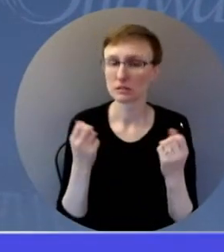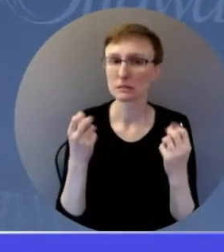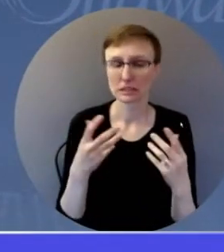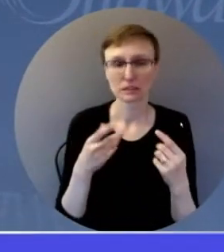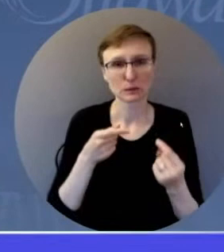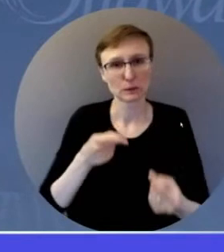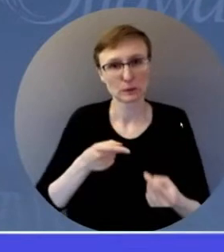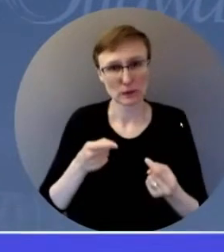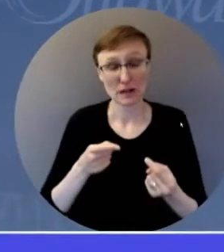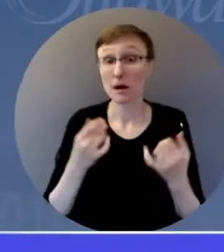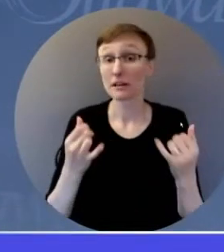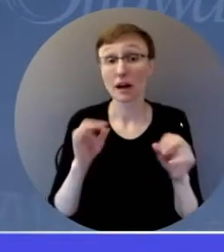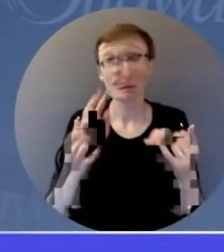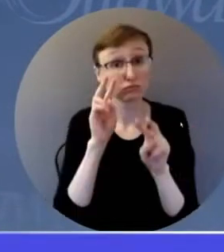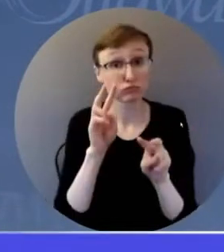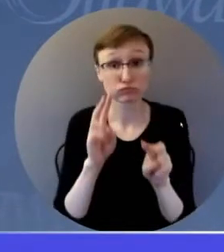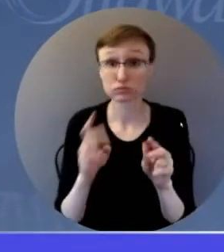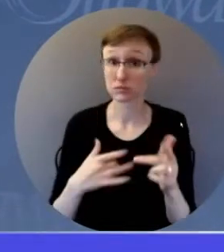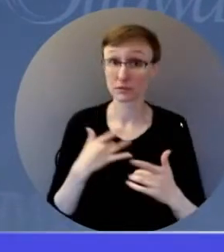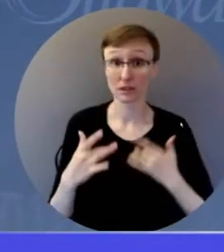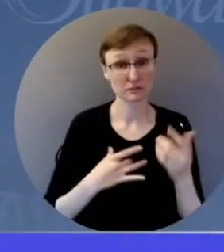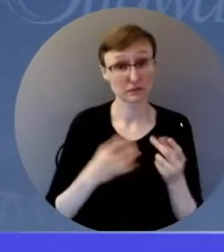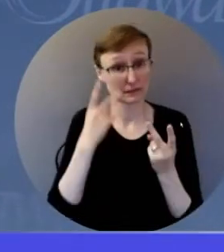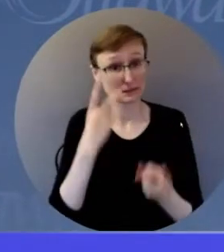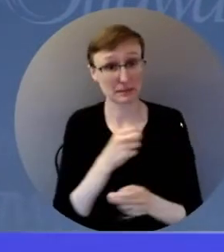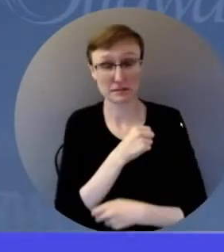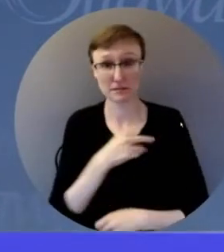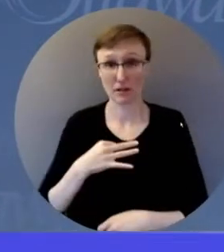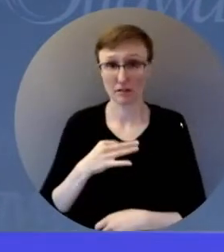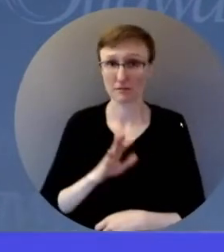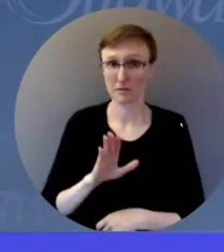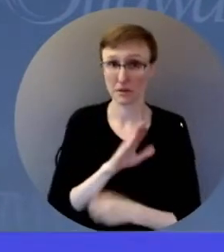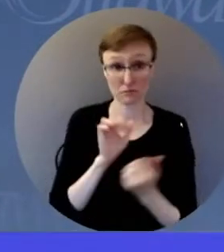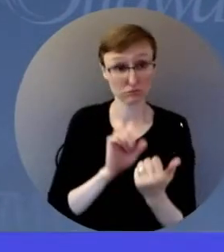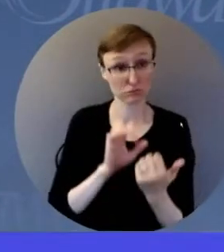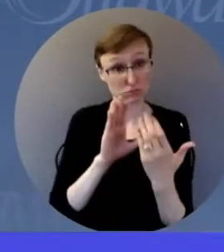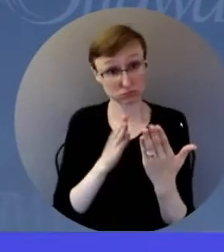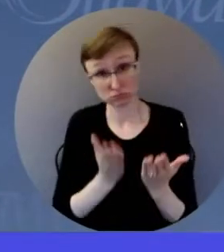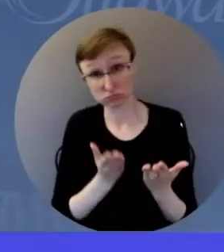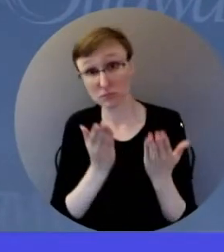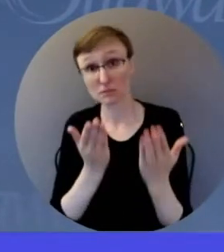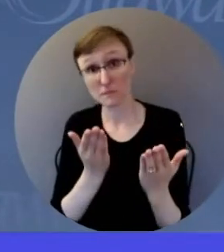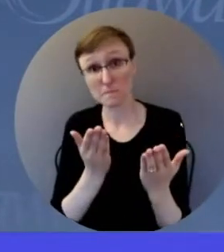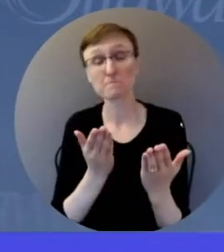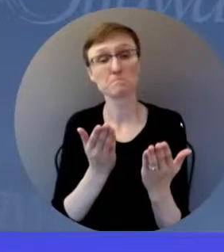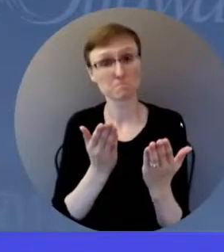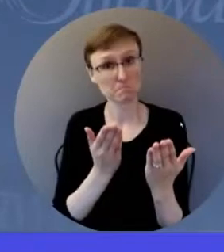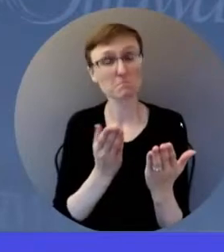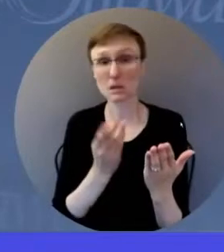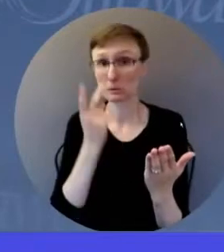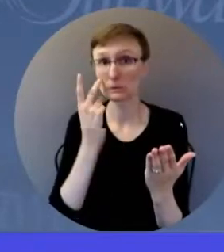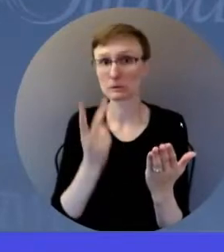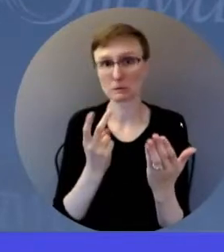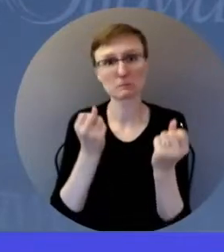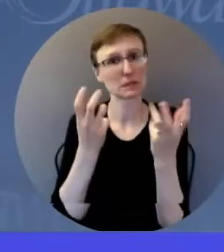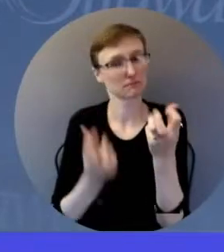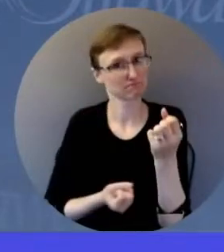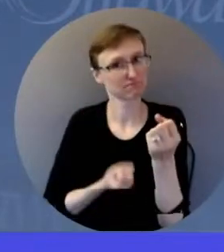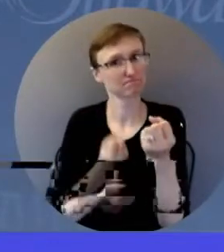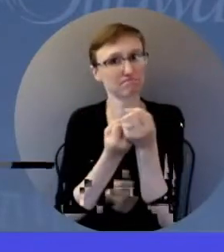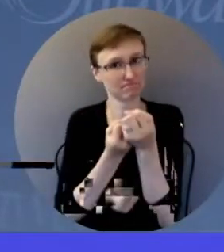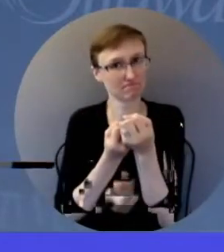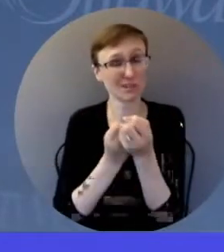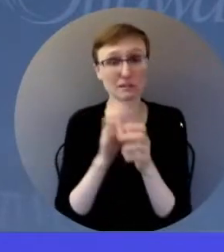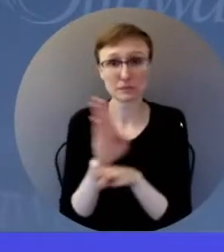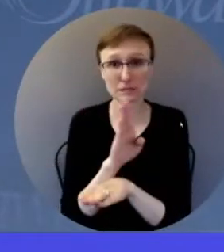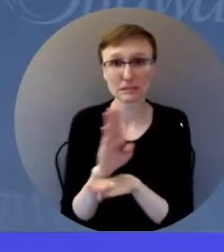enthusiastic about the staff approach that they have put forward. You saw that support by a lot of people in the business and